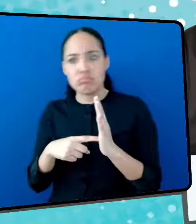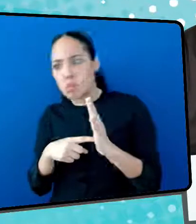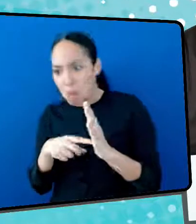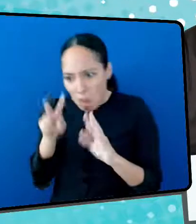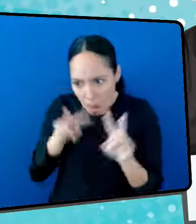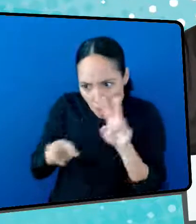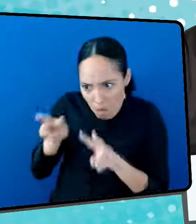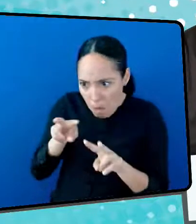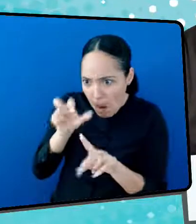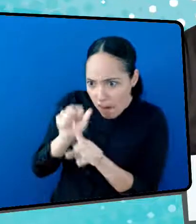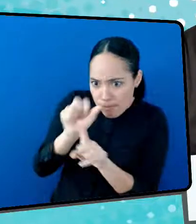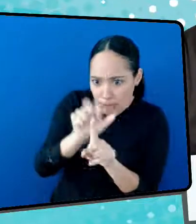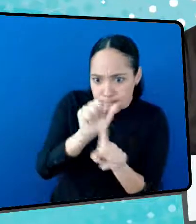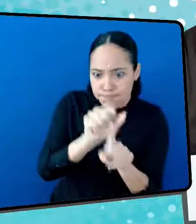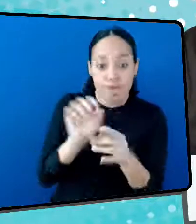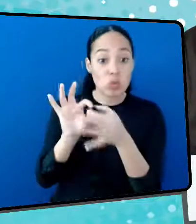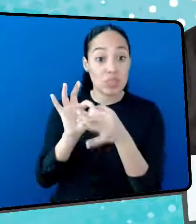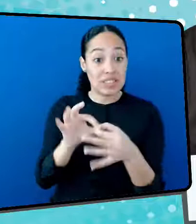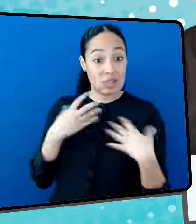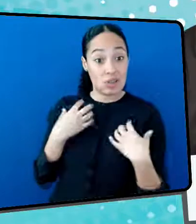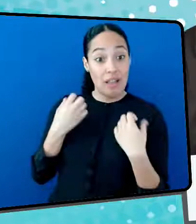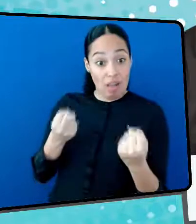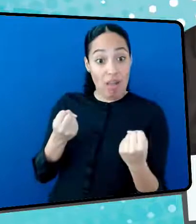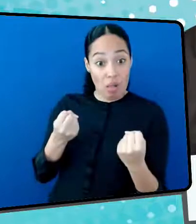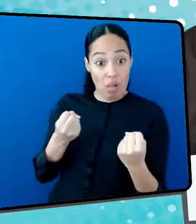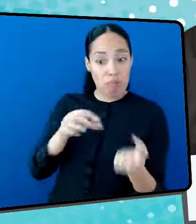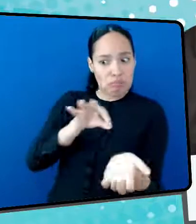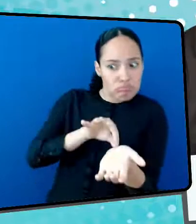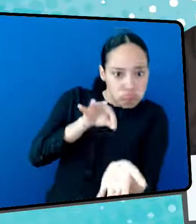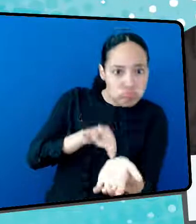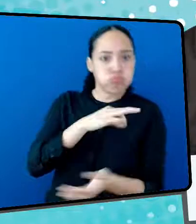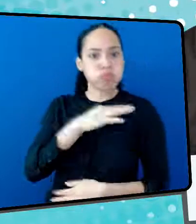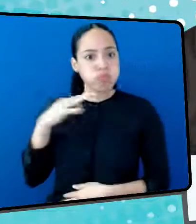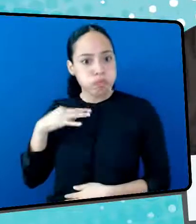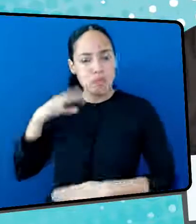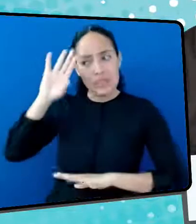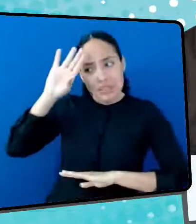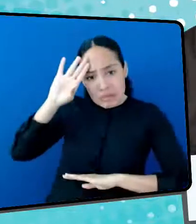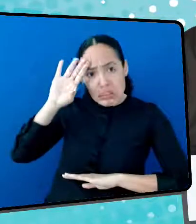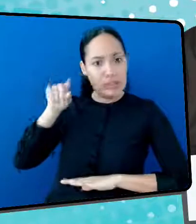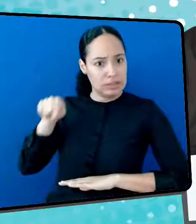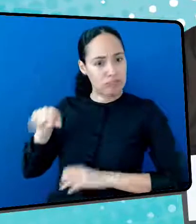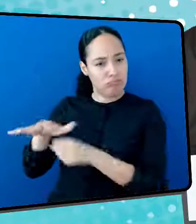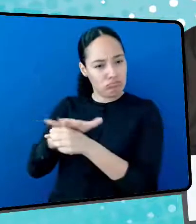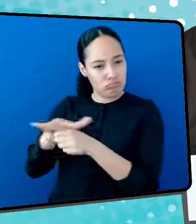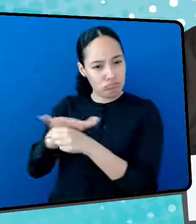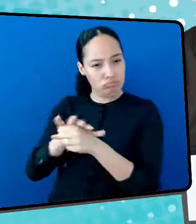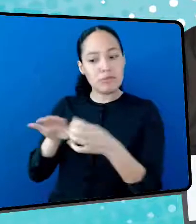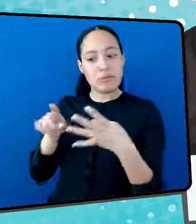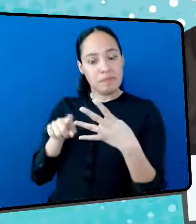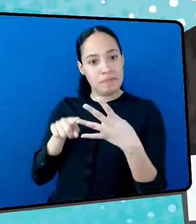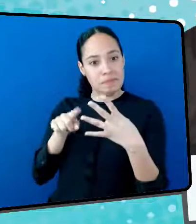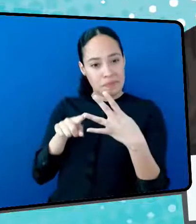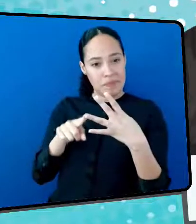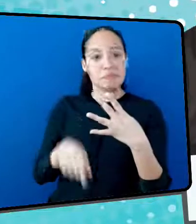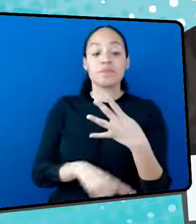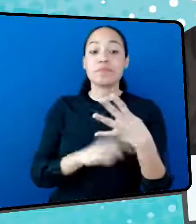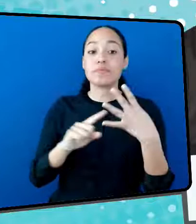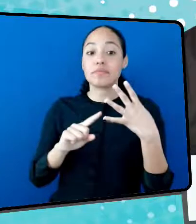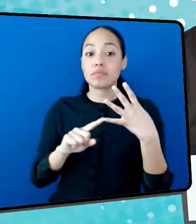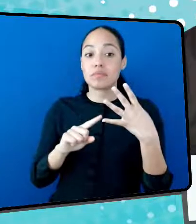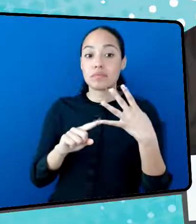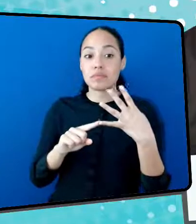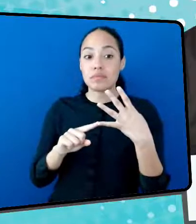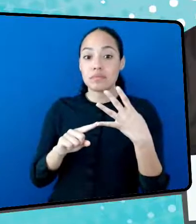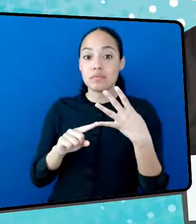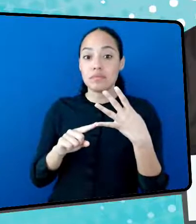It's incredibly important in all spaces, but healthcare is obviously a huge one that we see examples of. And then